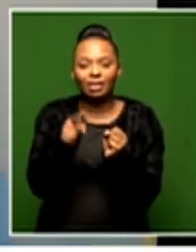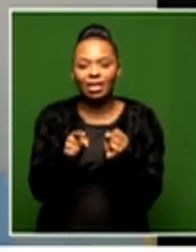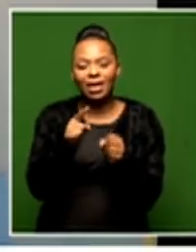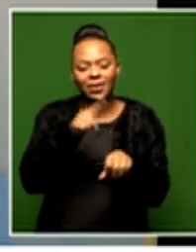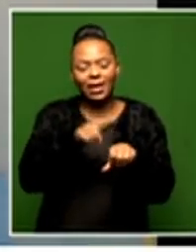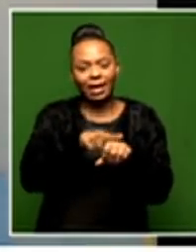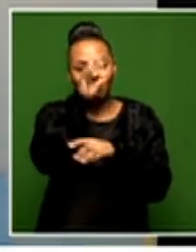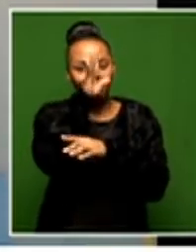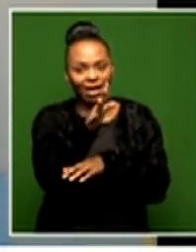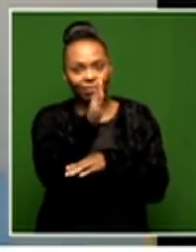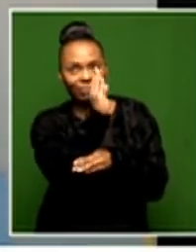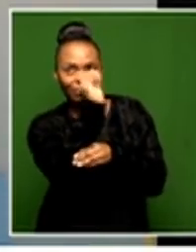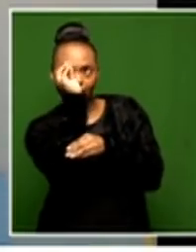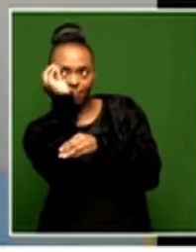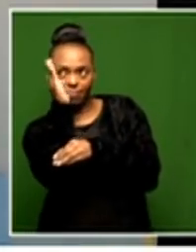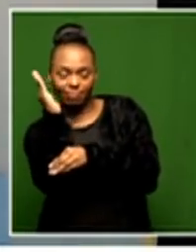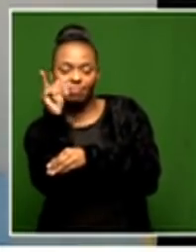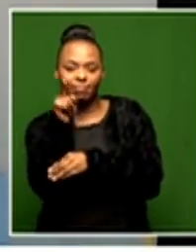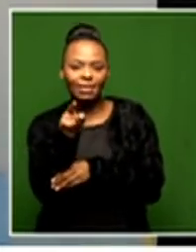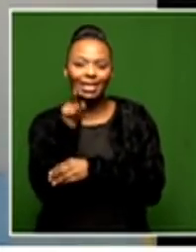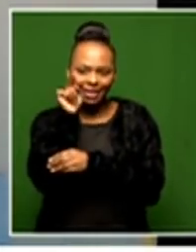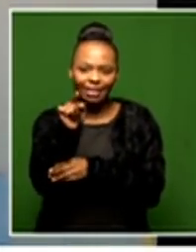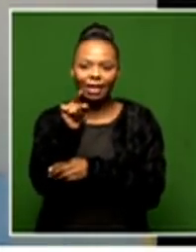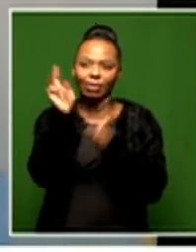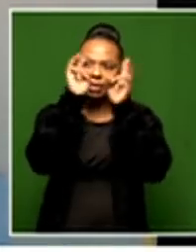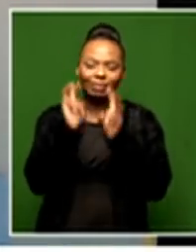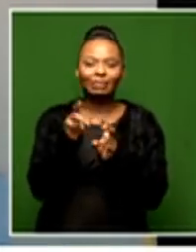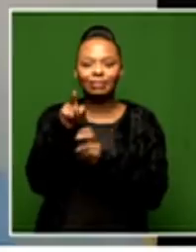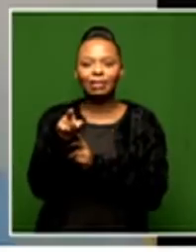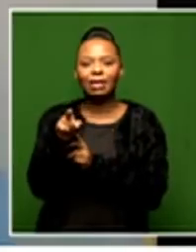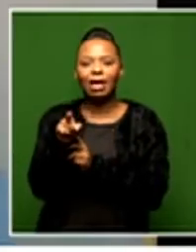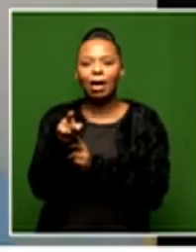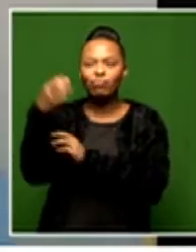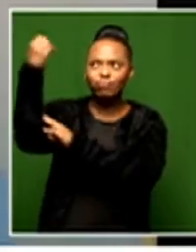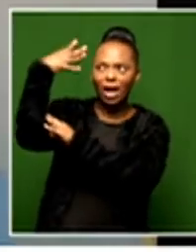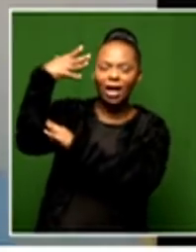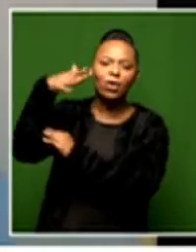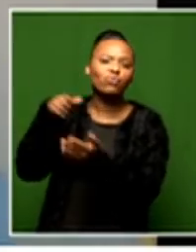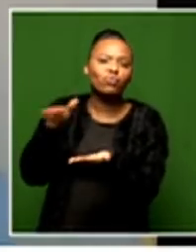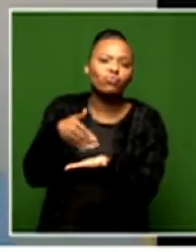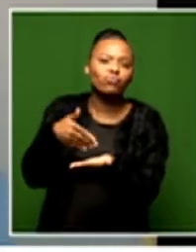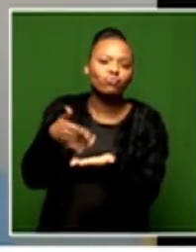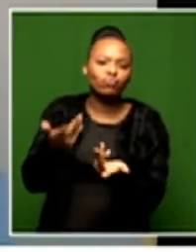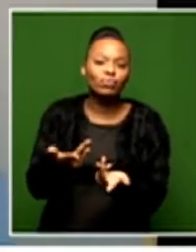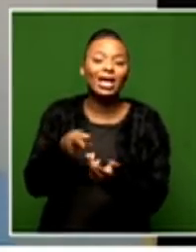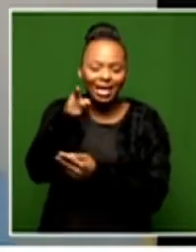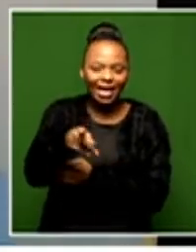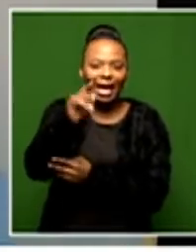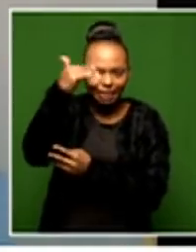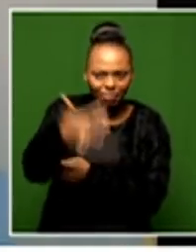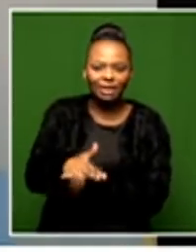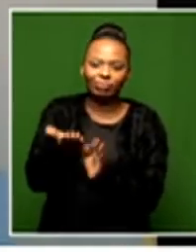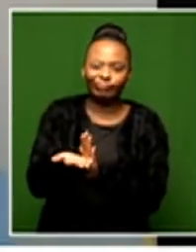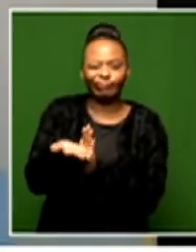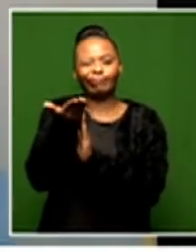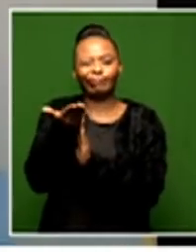o'clock in the evening, and that power is not available. More expensive power generating units have to come